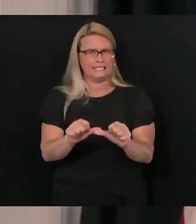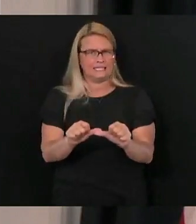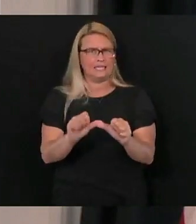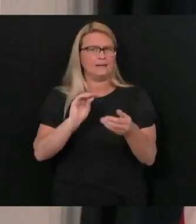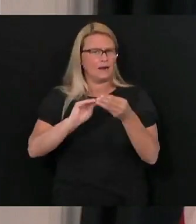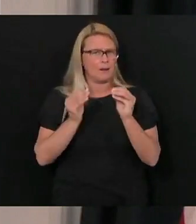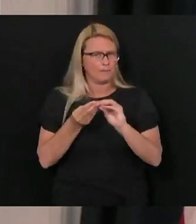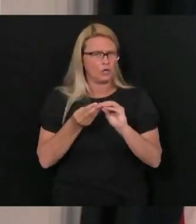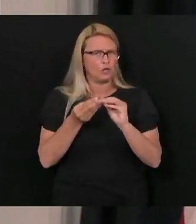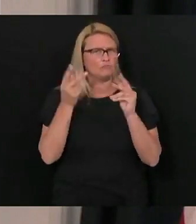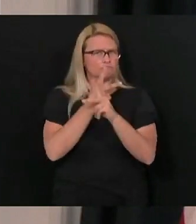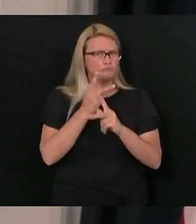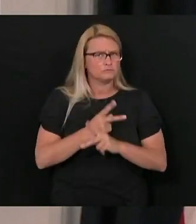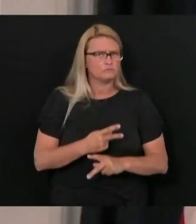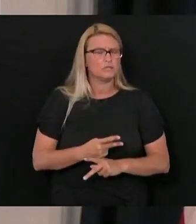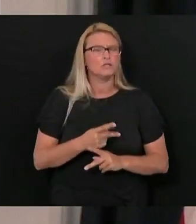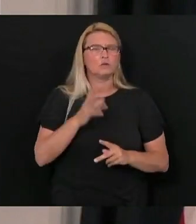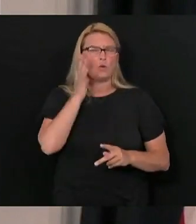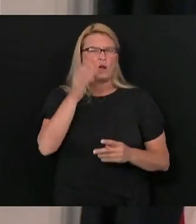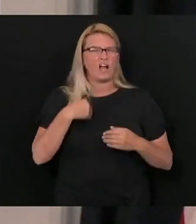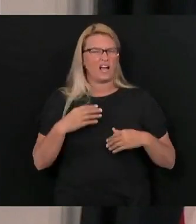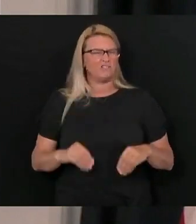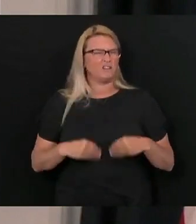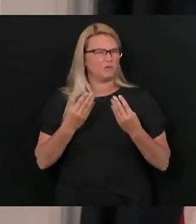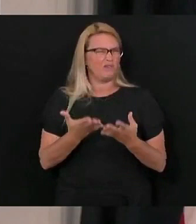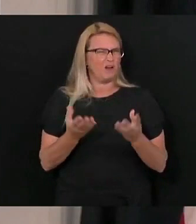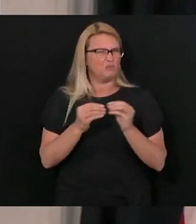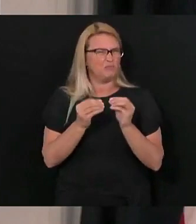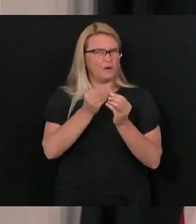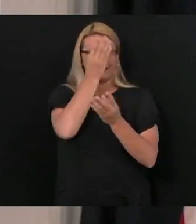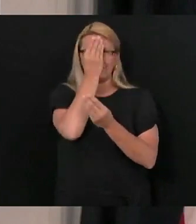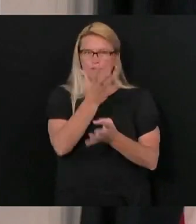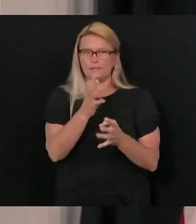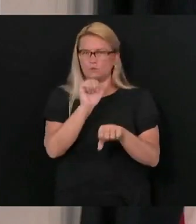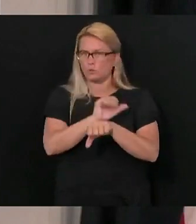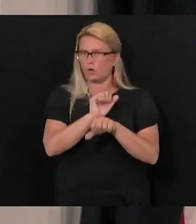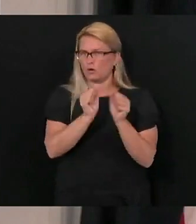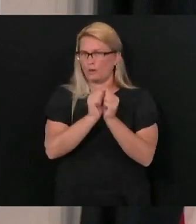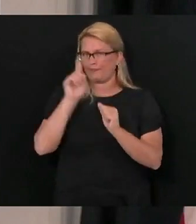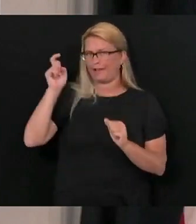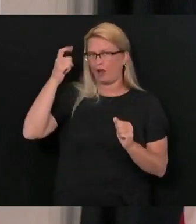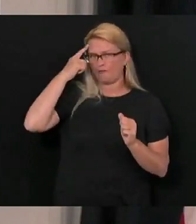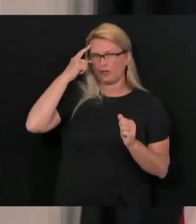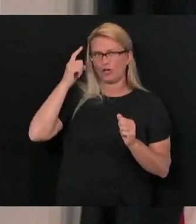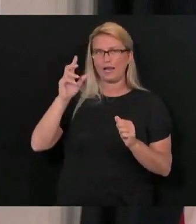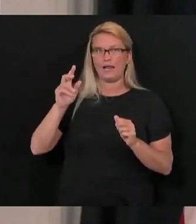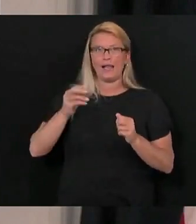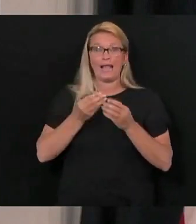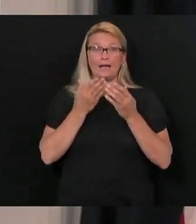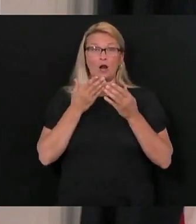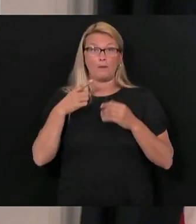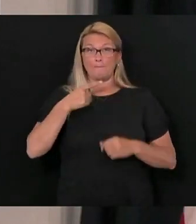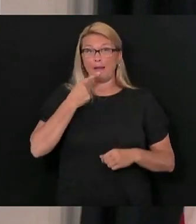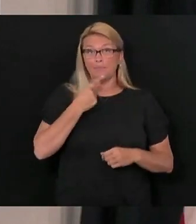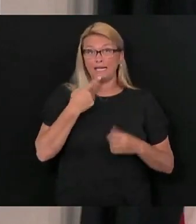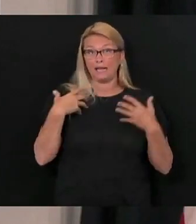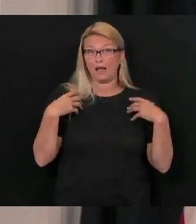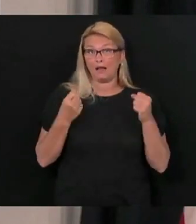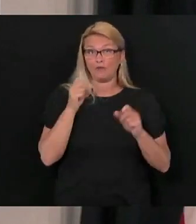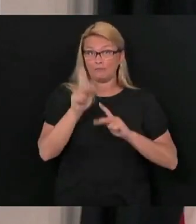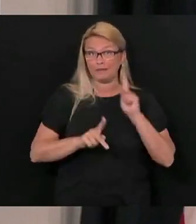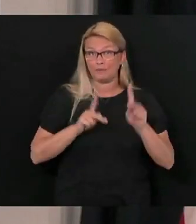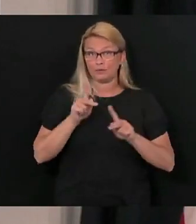we will be coming out with additional guidance, and we'll work with the governor and all of our public health people. But we believe